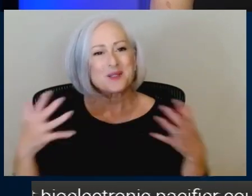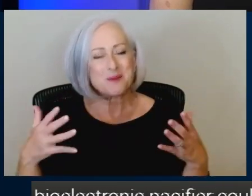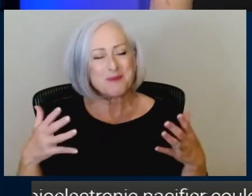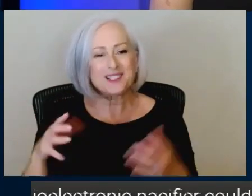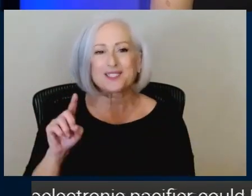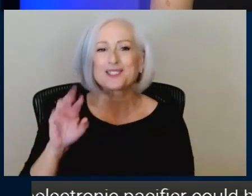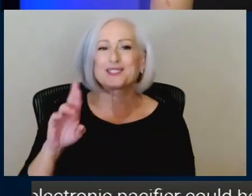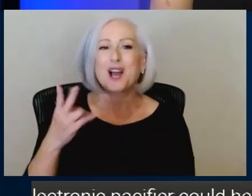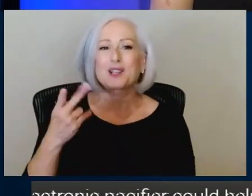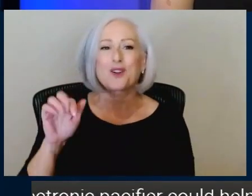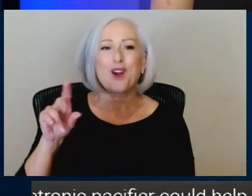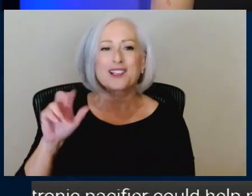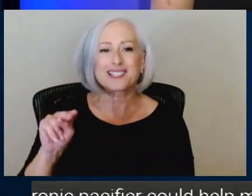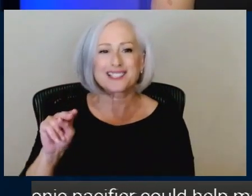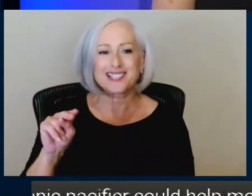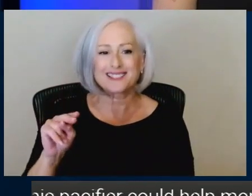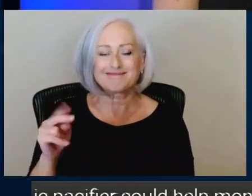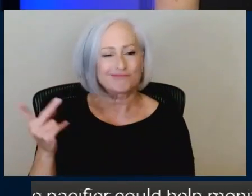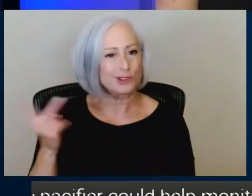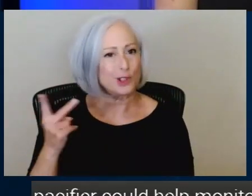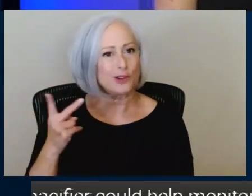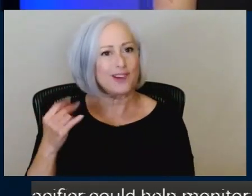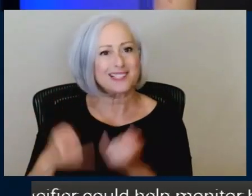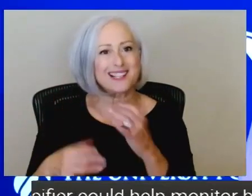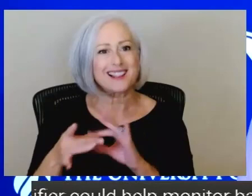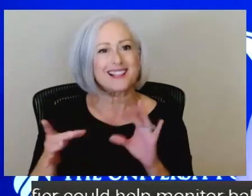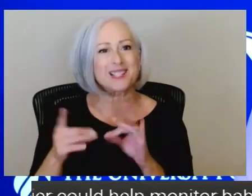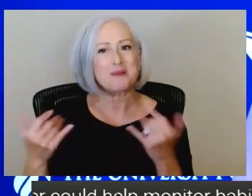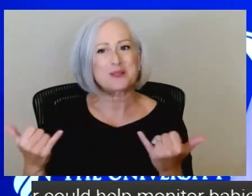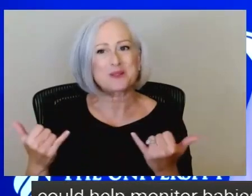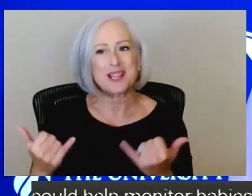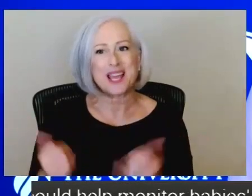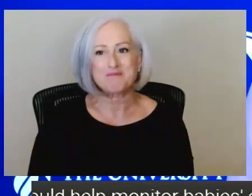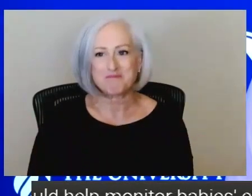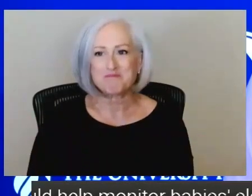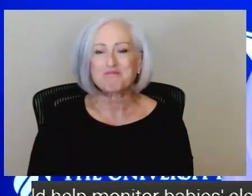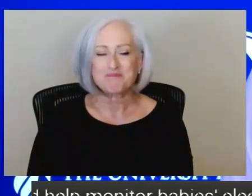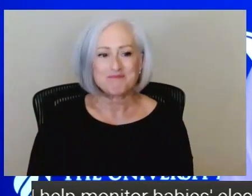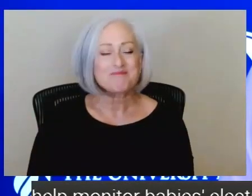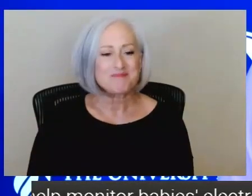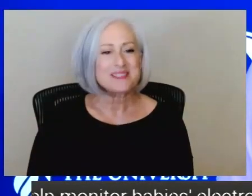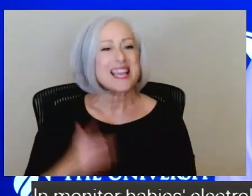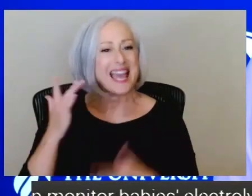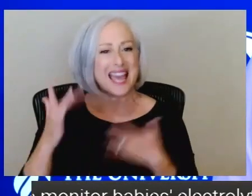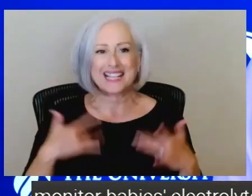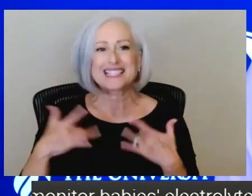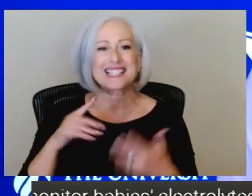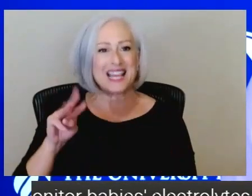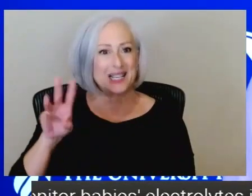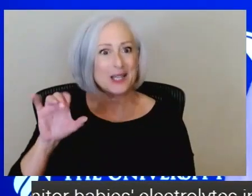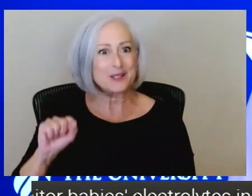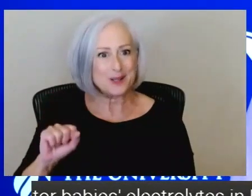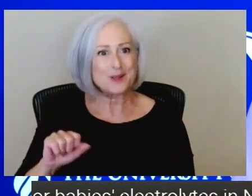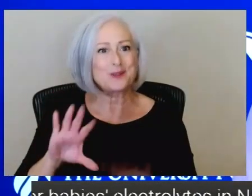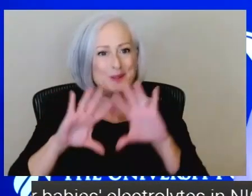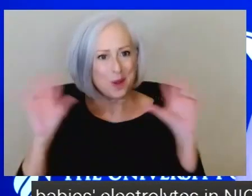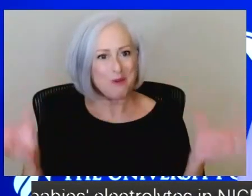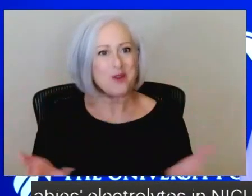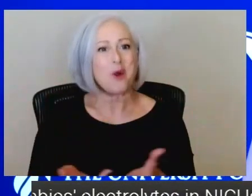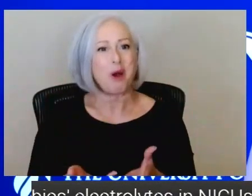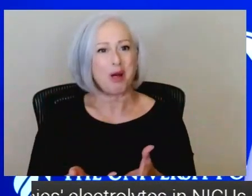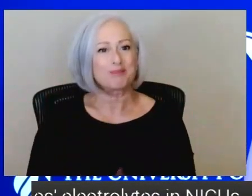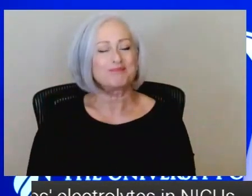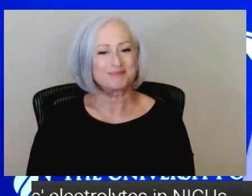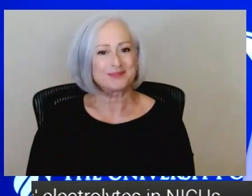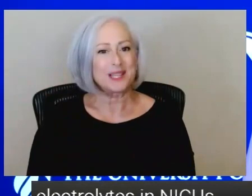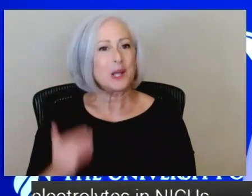Hawkinson, just you and me. Final thoughts from you today. Yeah, I mean, I think exciting news overall. We know how much